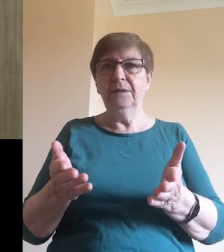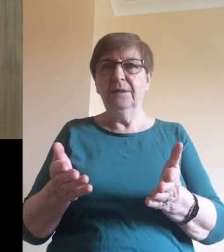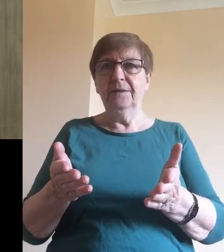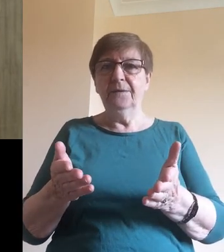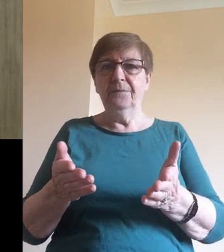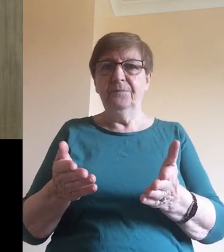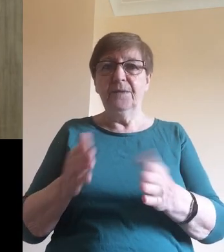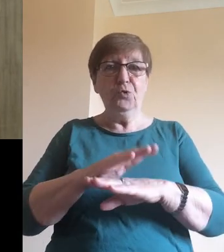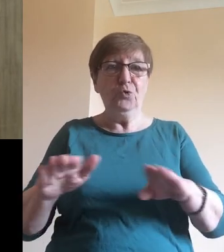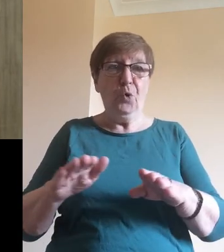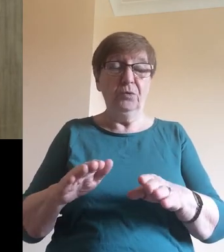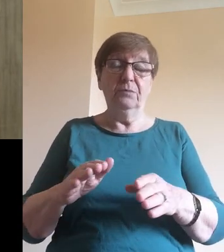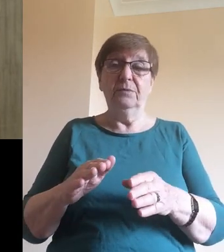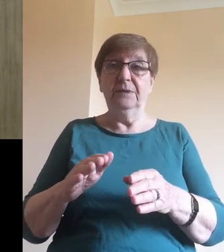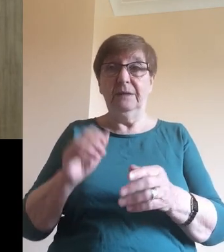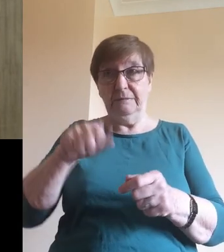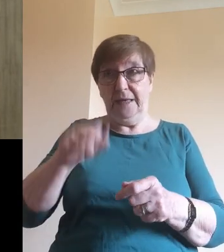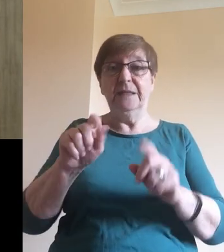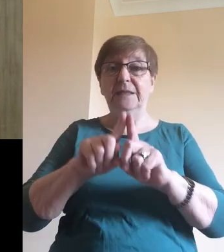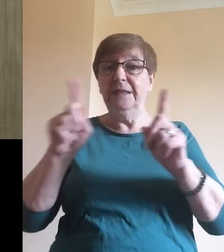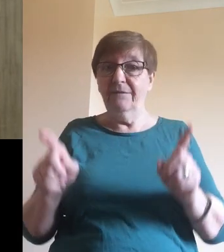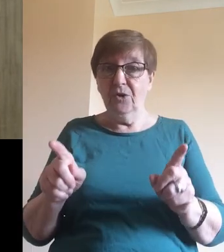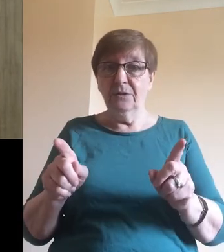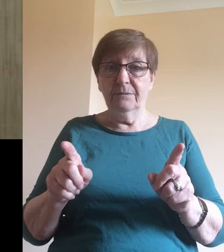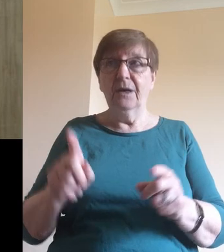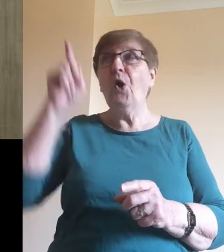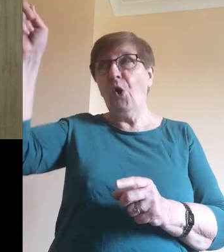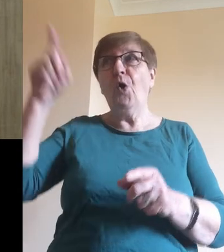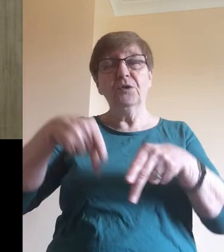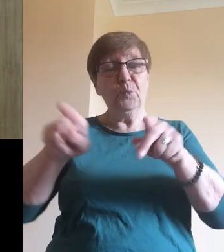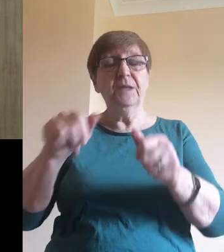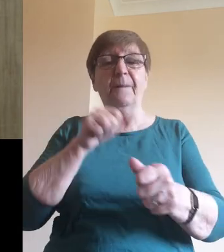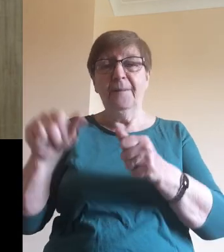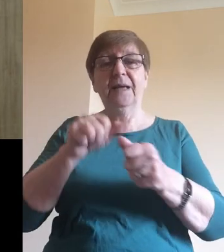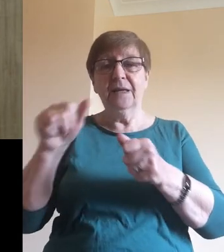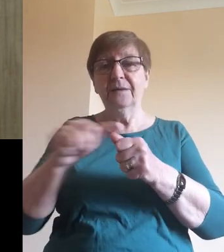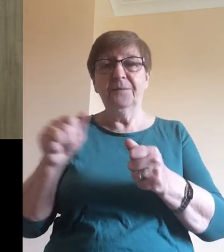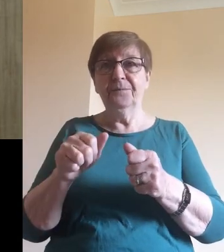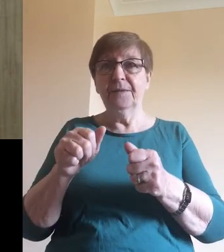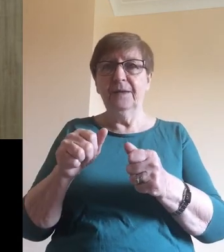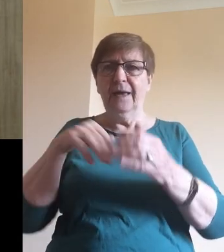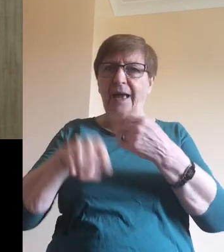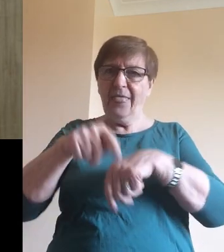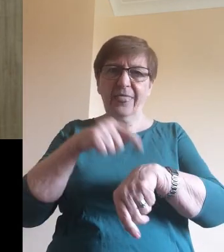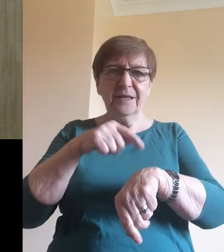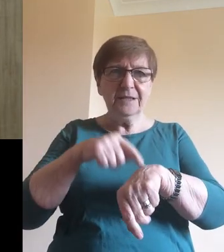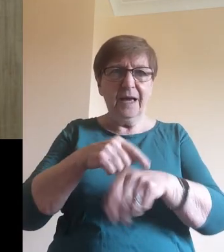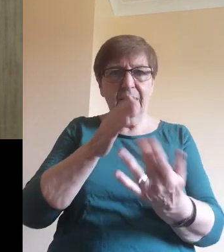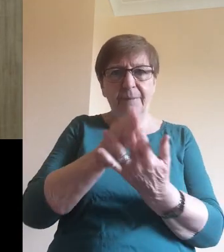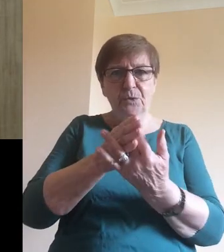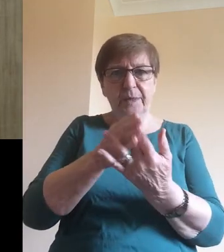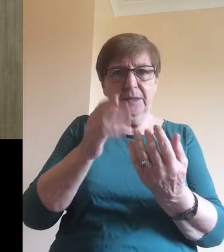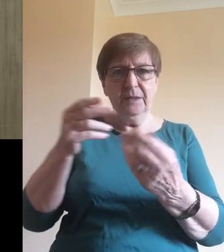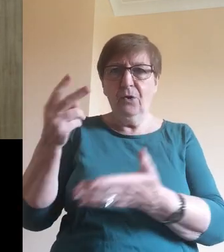And not just are they different, they're better. For in this time between the rising of